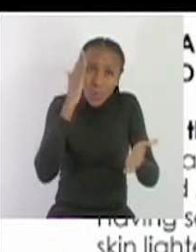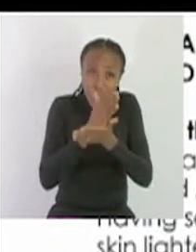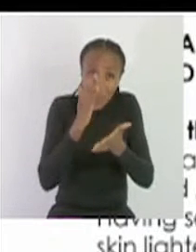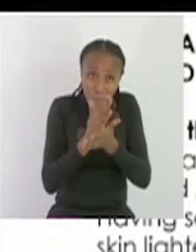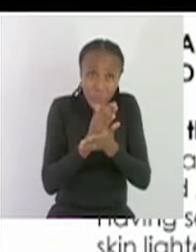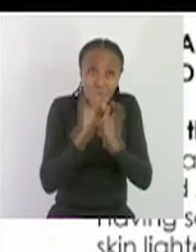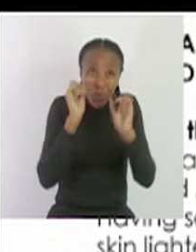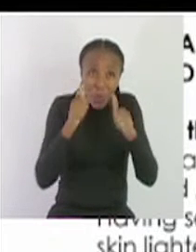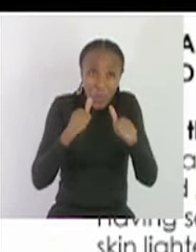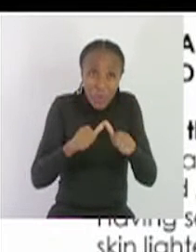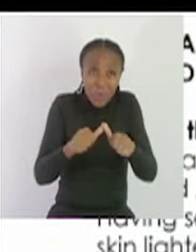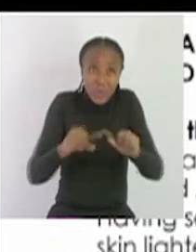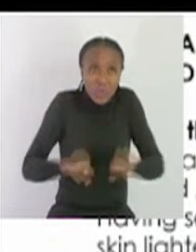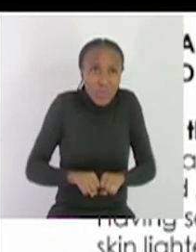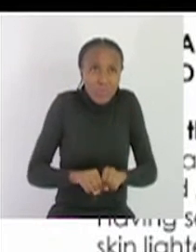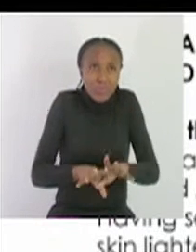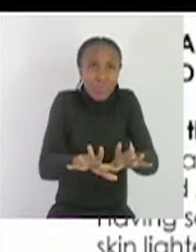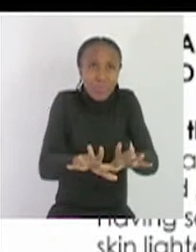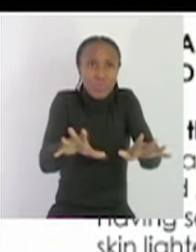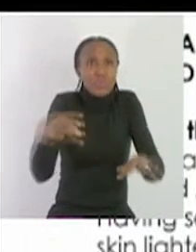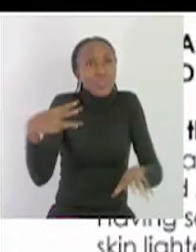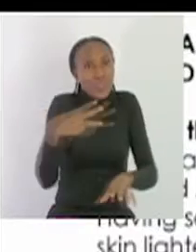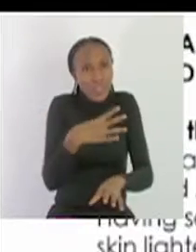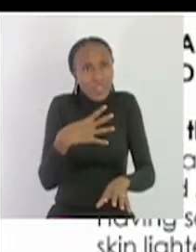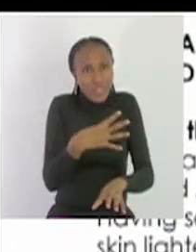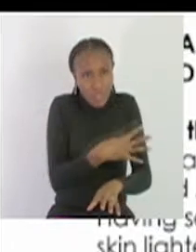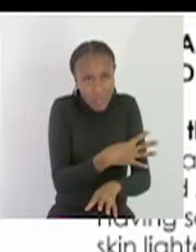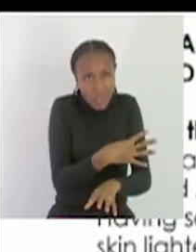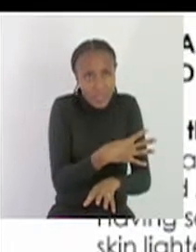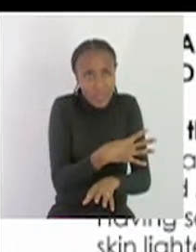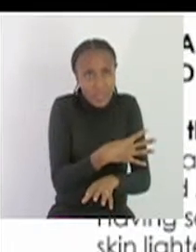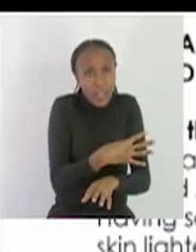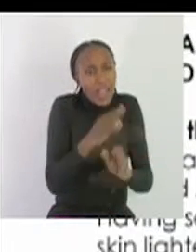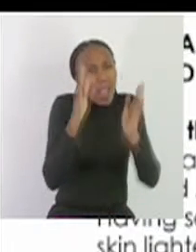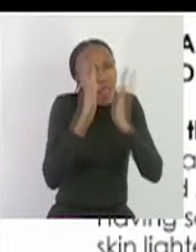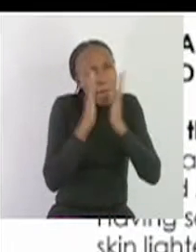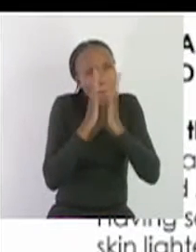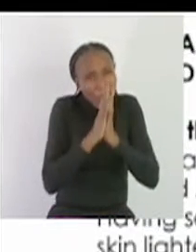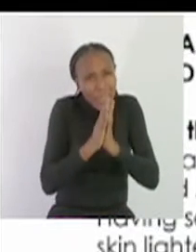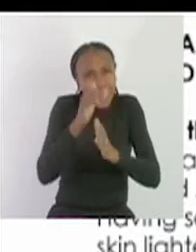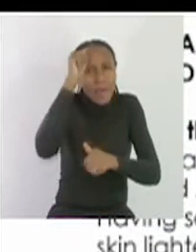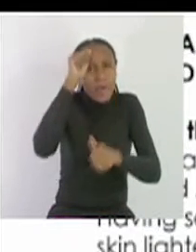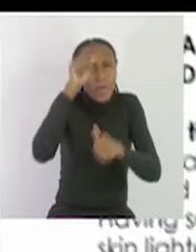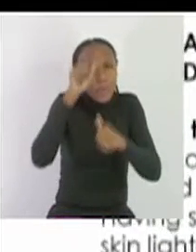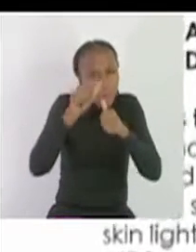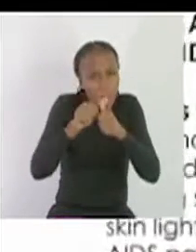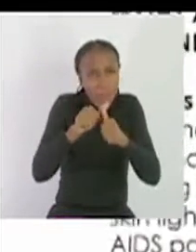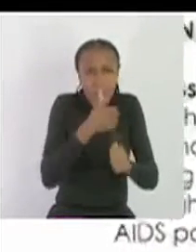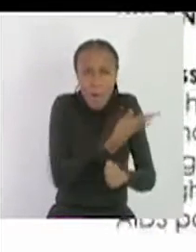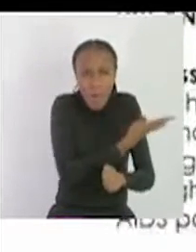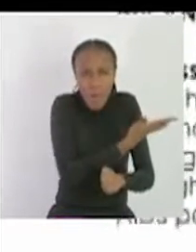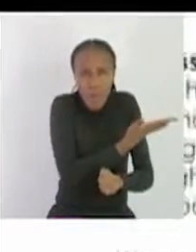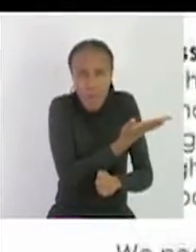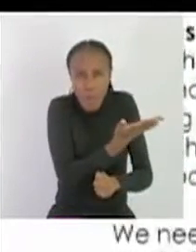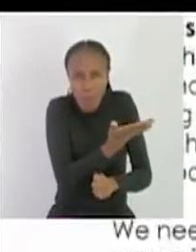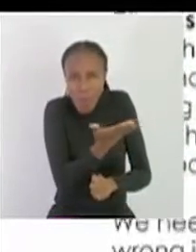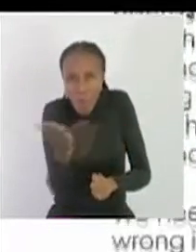AIDS. And then please, you must take note. And B, these are all false